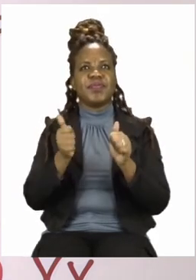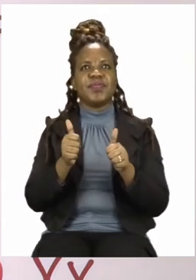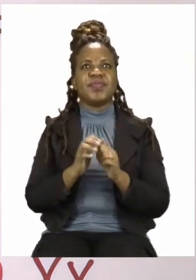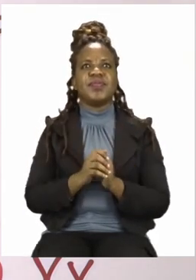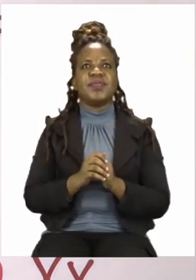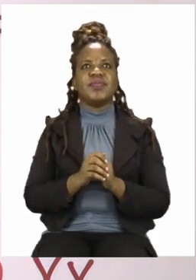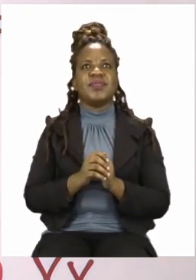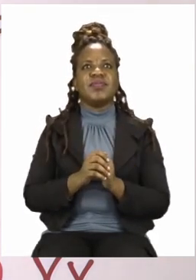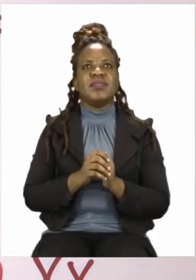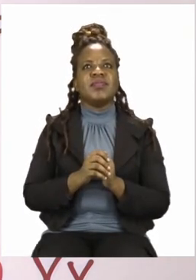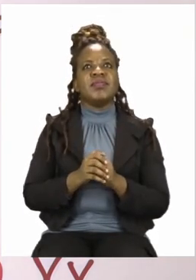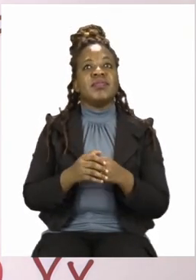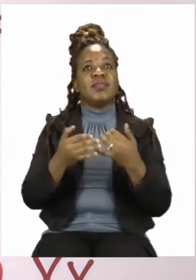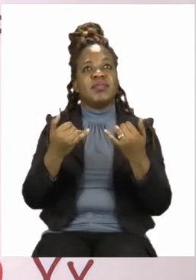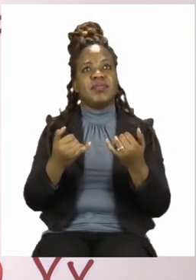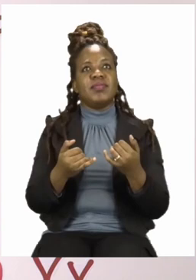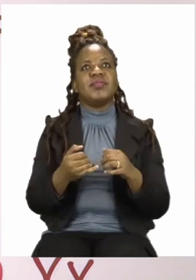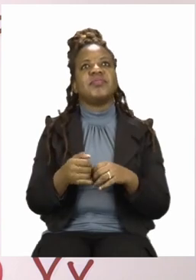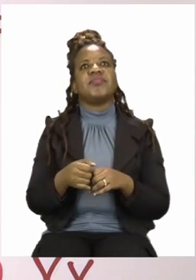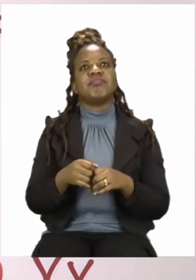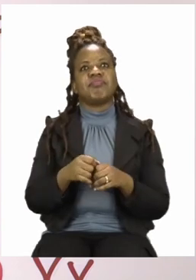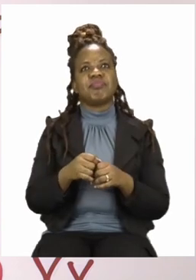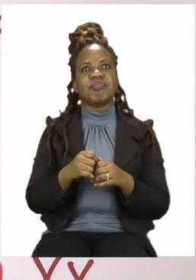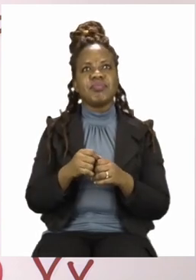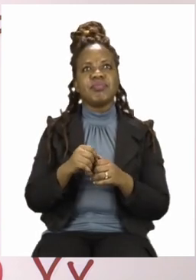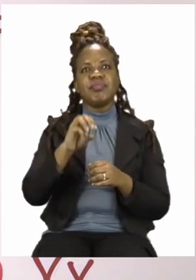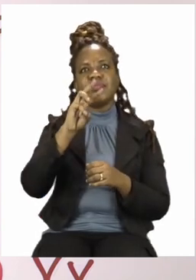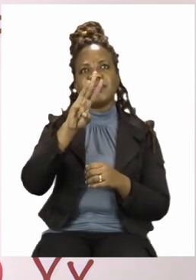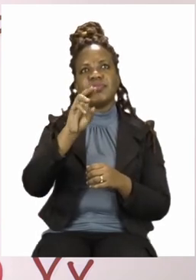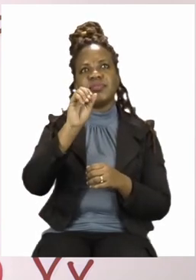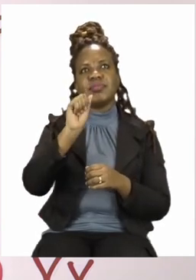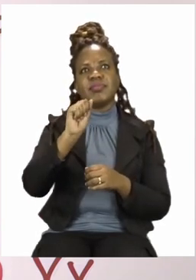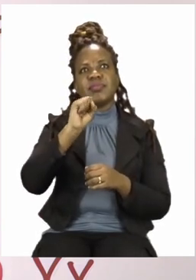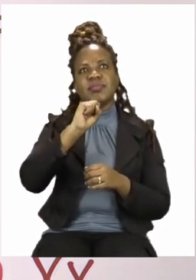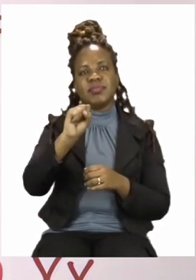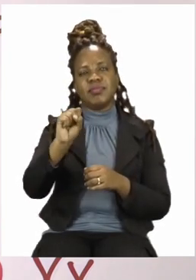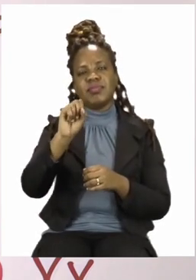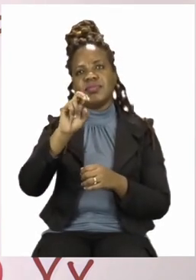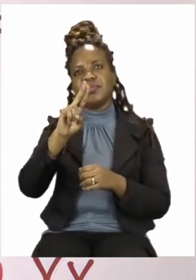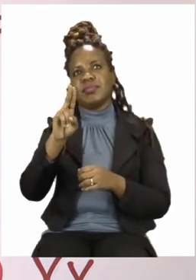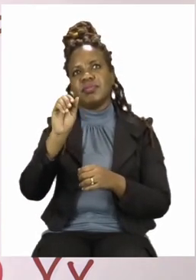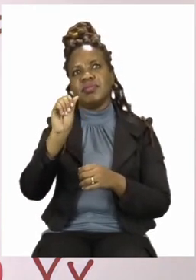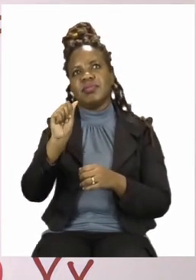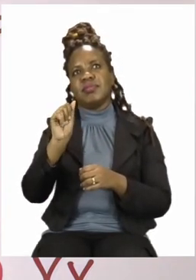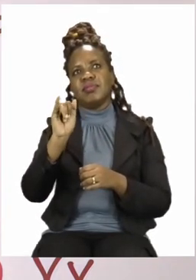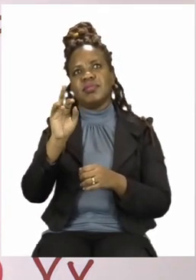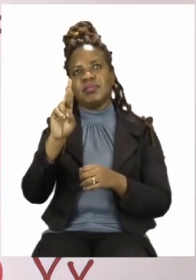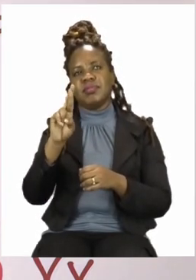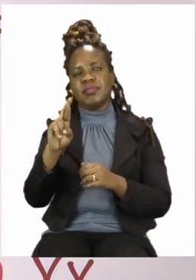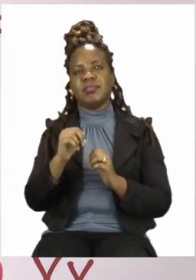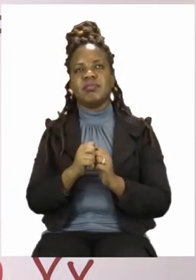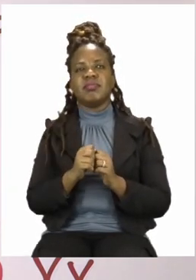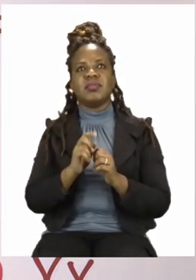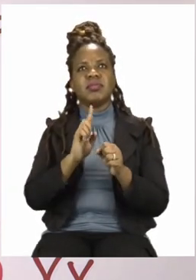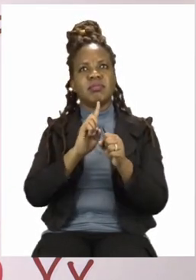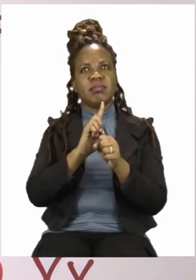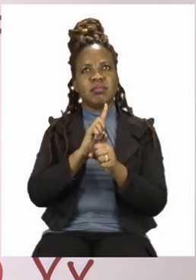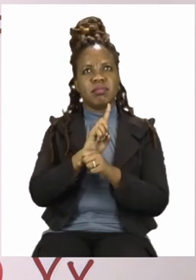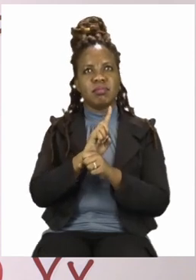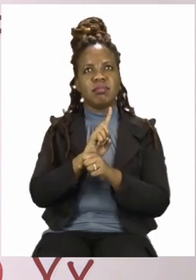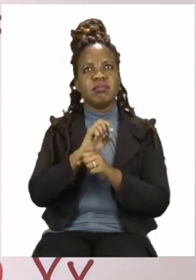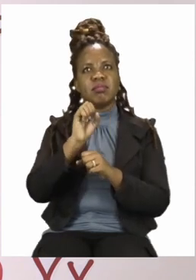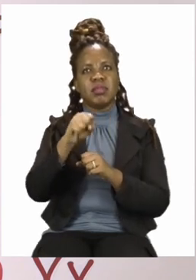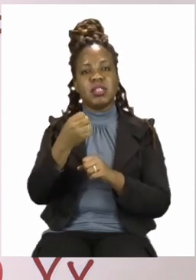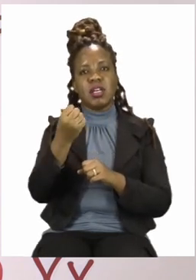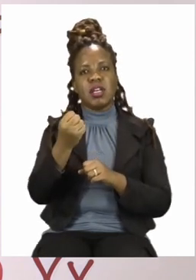to act like we are washing our hair. So first we are going to need some shampoo. So let's take